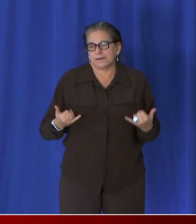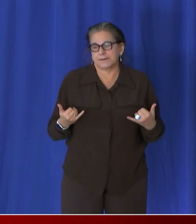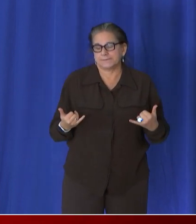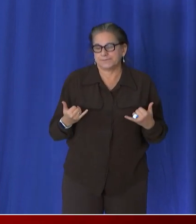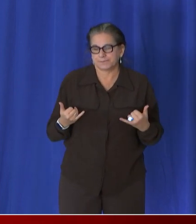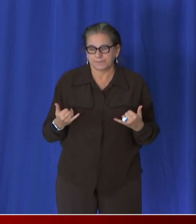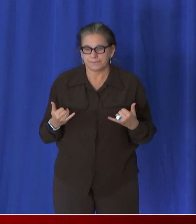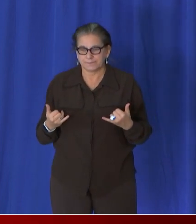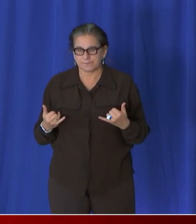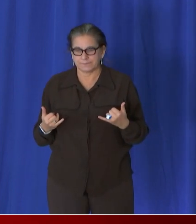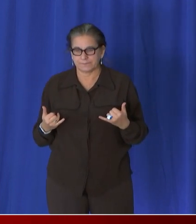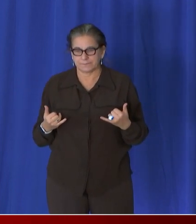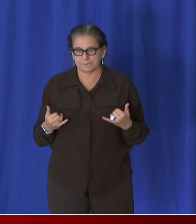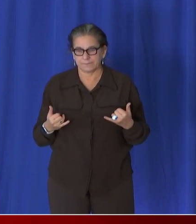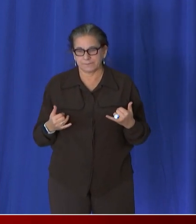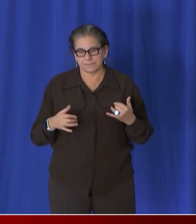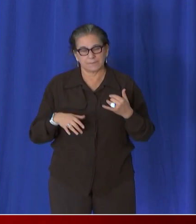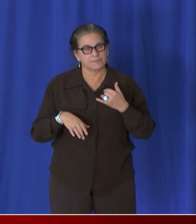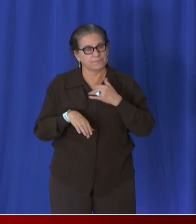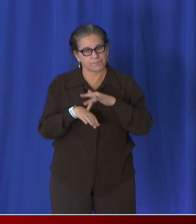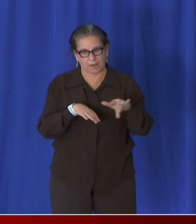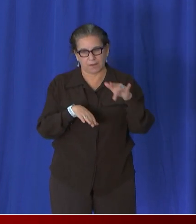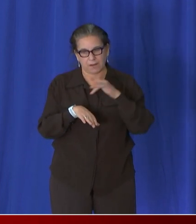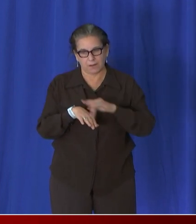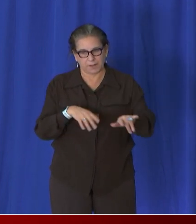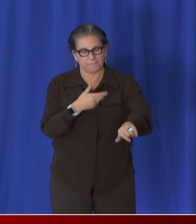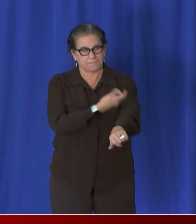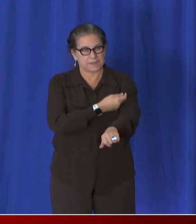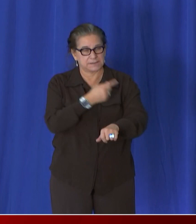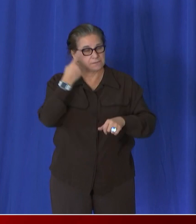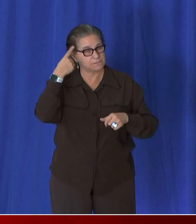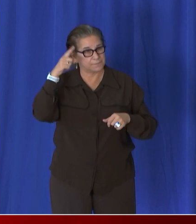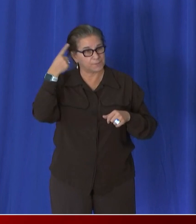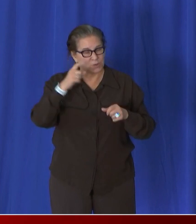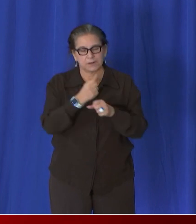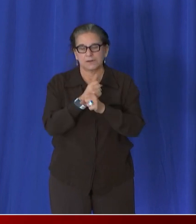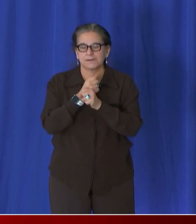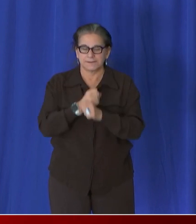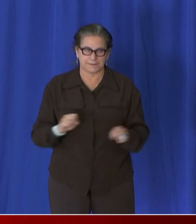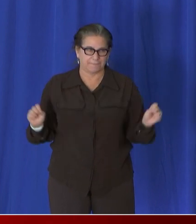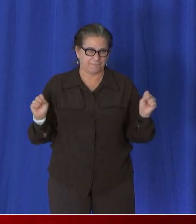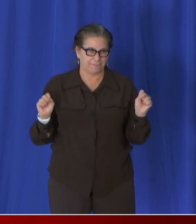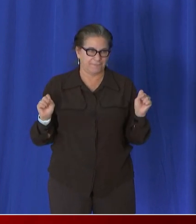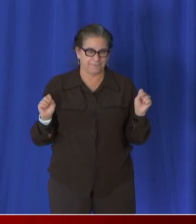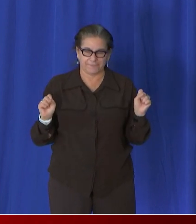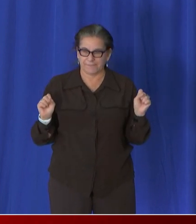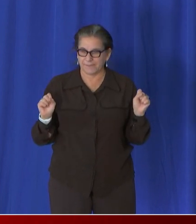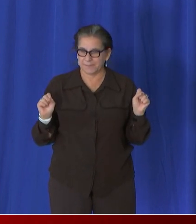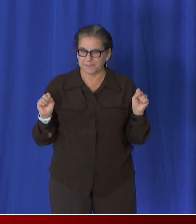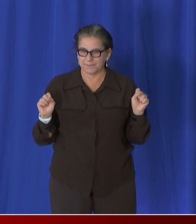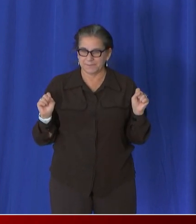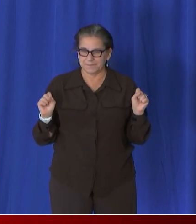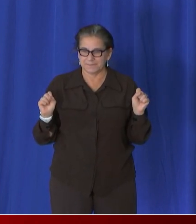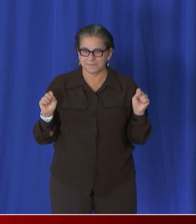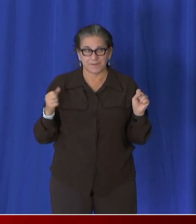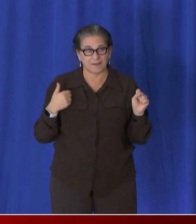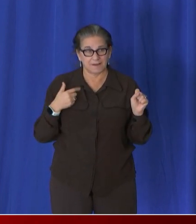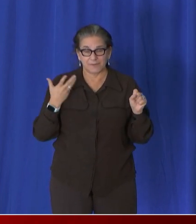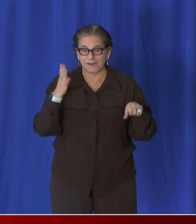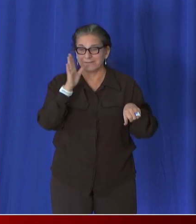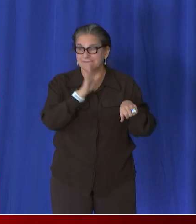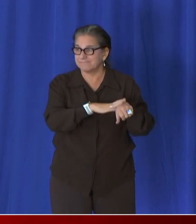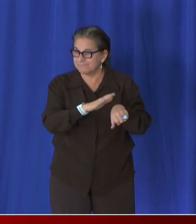effective. That doesn't mean it's not disruptive. And that doesn't mean that we don't have a responsibility to contain it where we